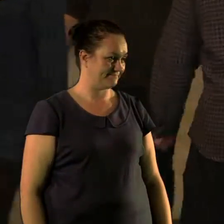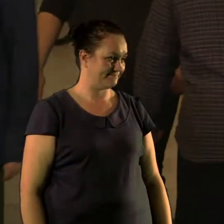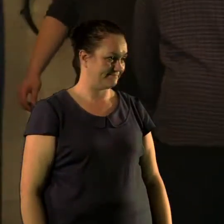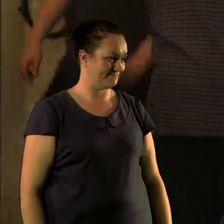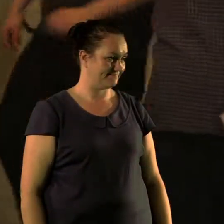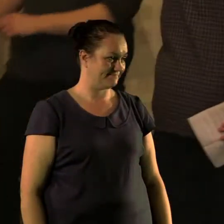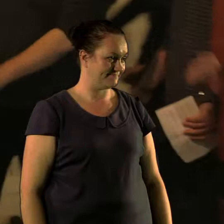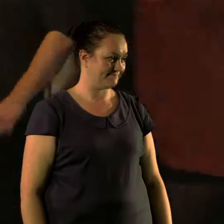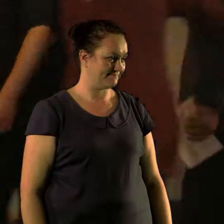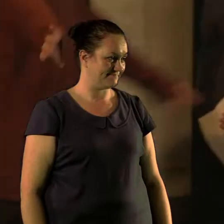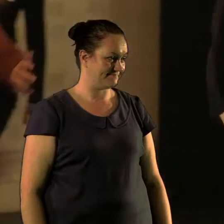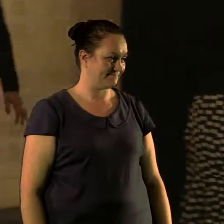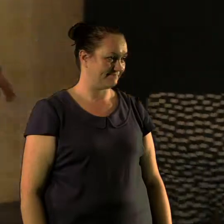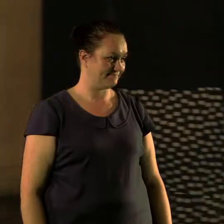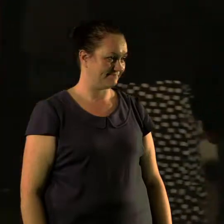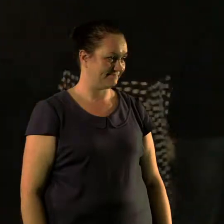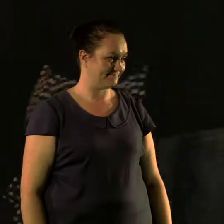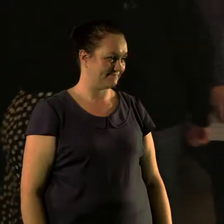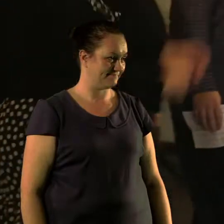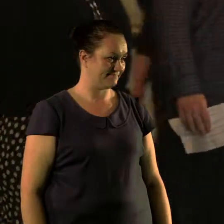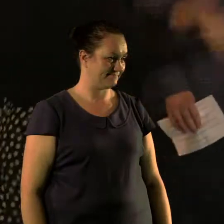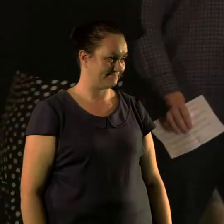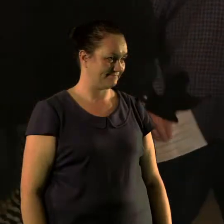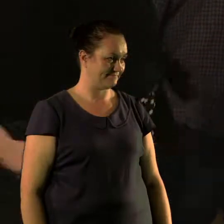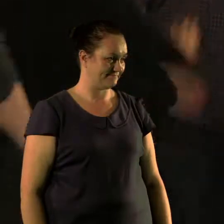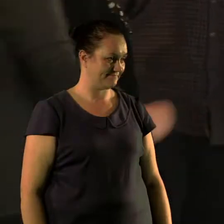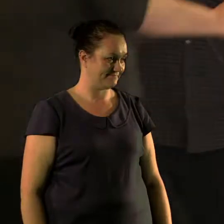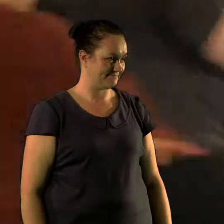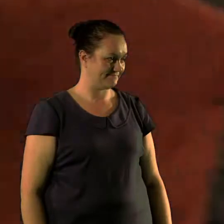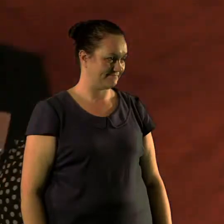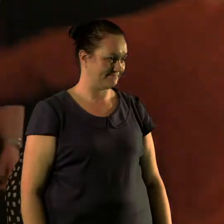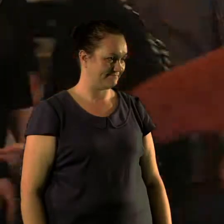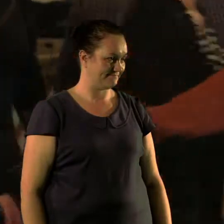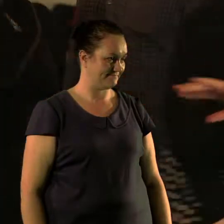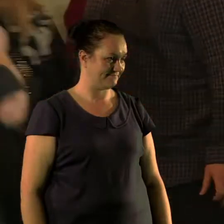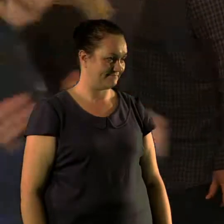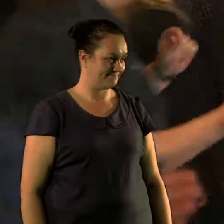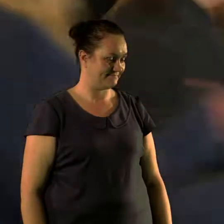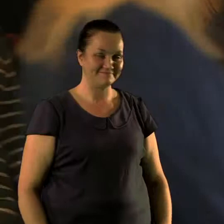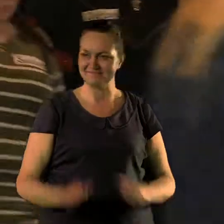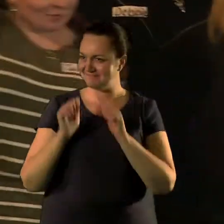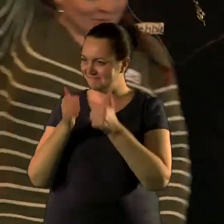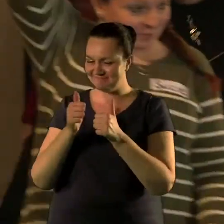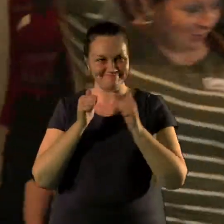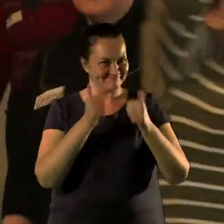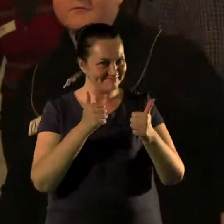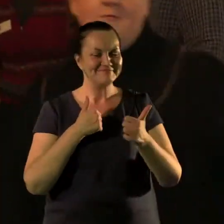walk that's trying to get my attention. Very nice, lovely, that's good. Oh yes, I'm enjoying